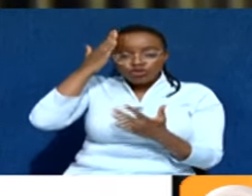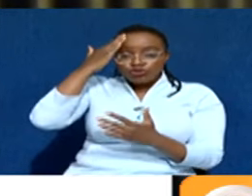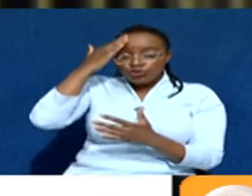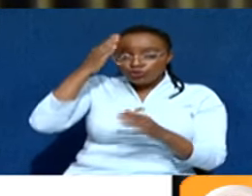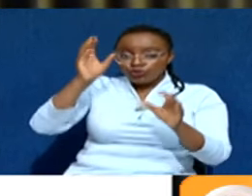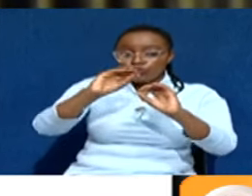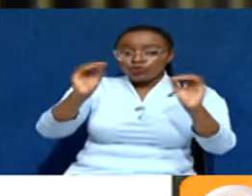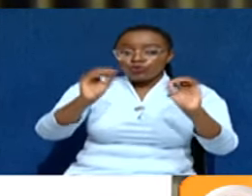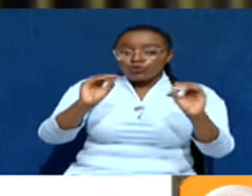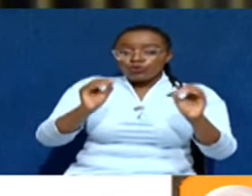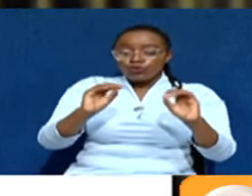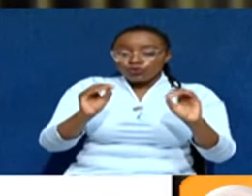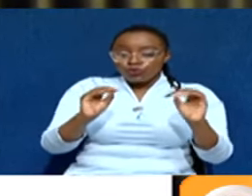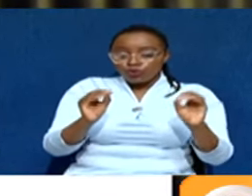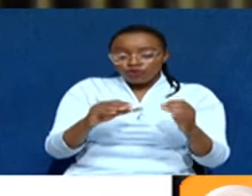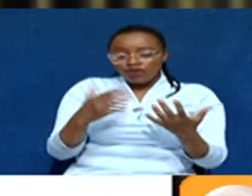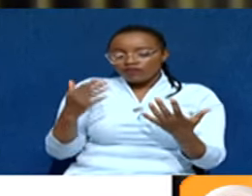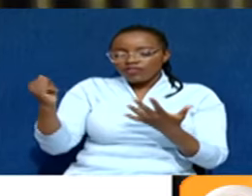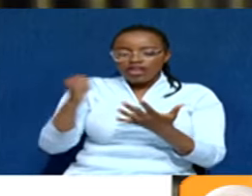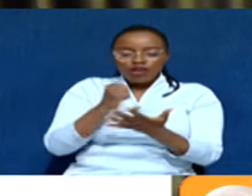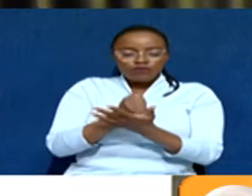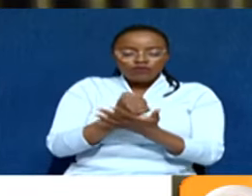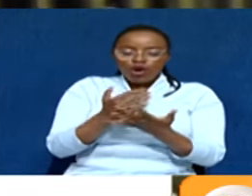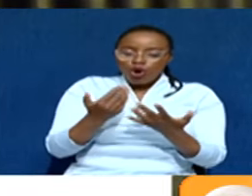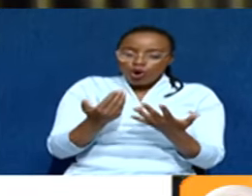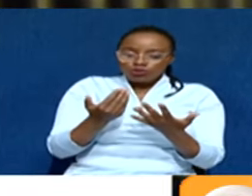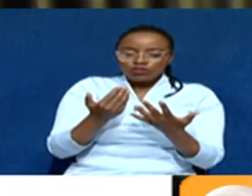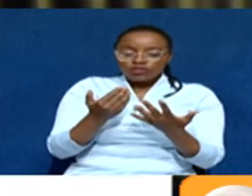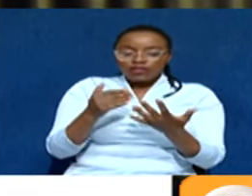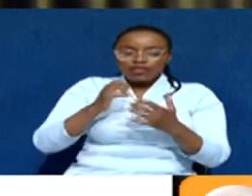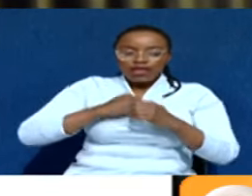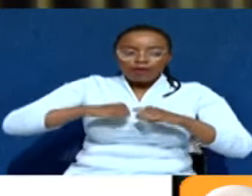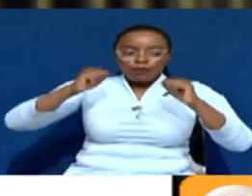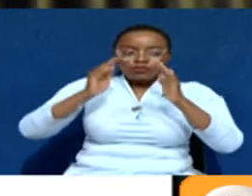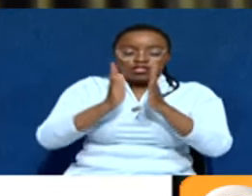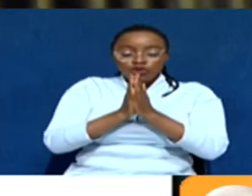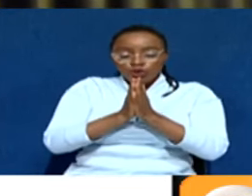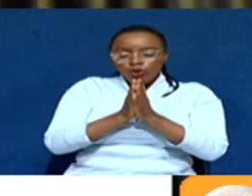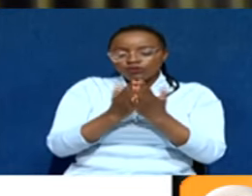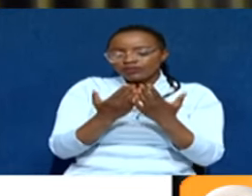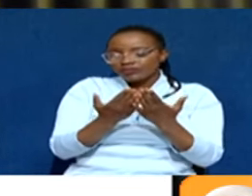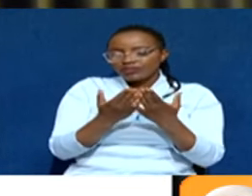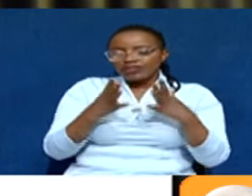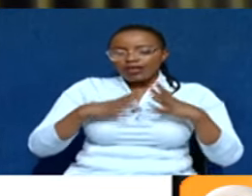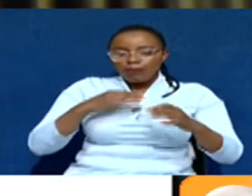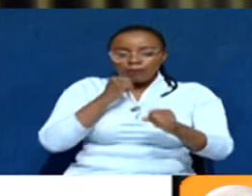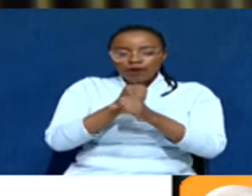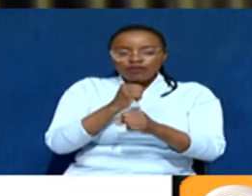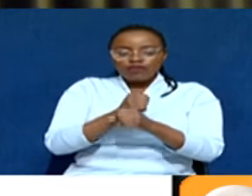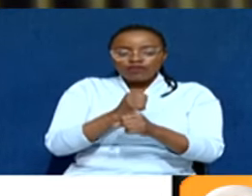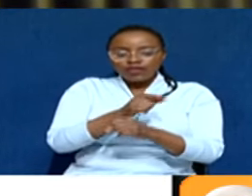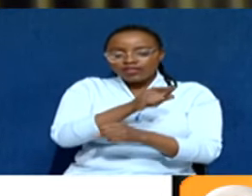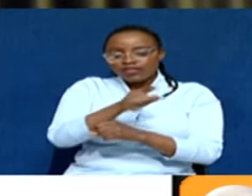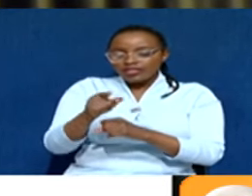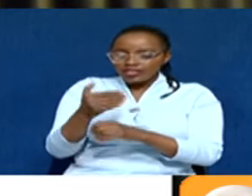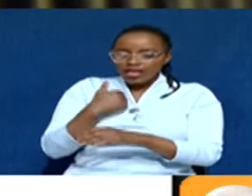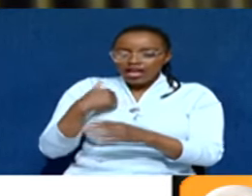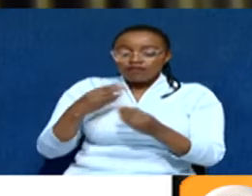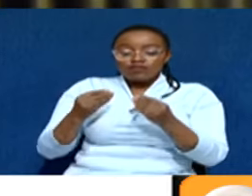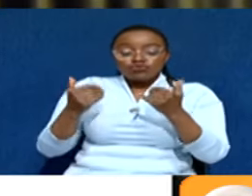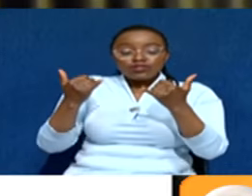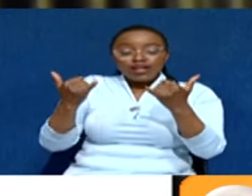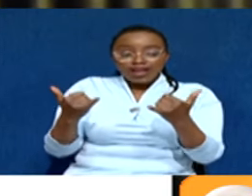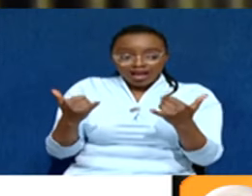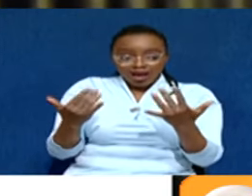the homes and employers they were going to work for. So it led to some of these abuses that we are dealing